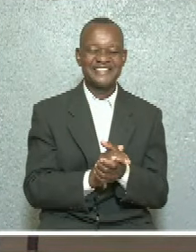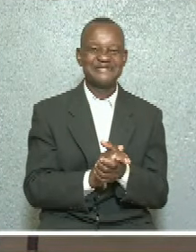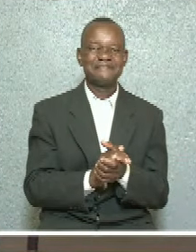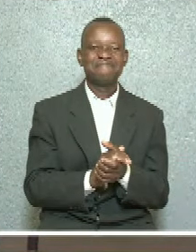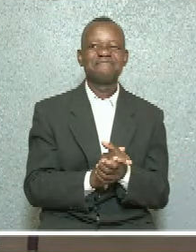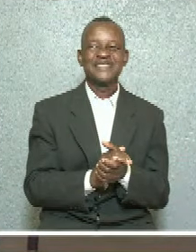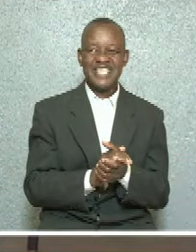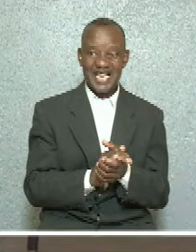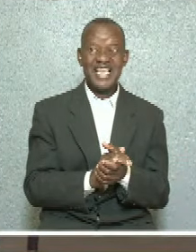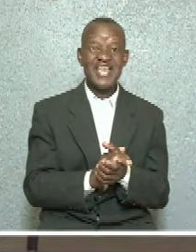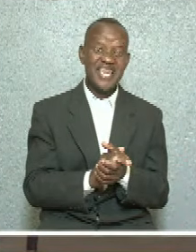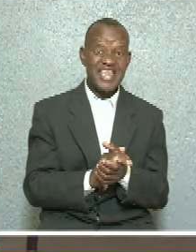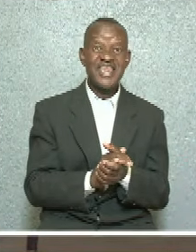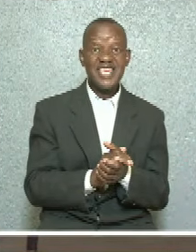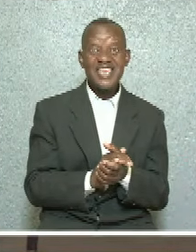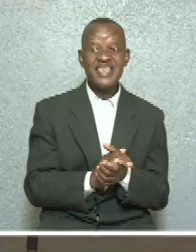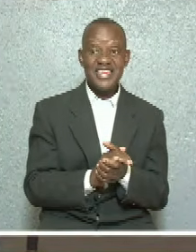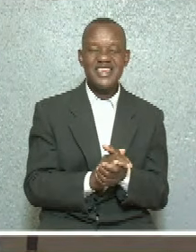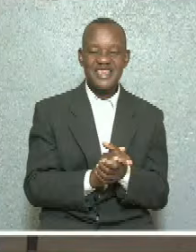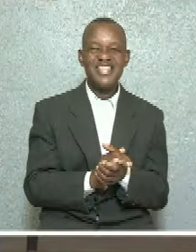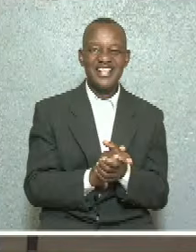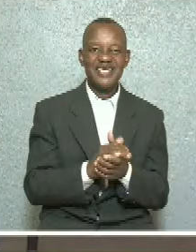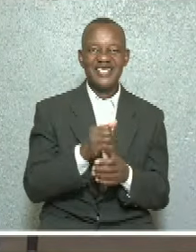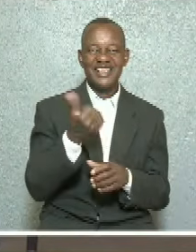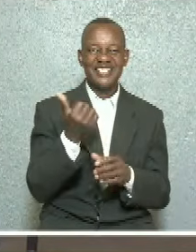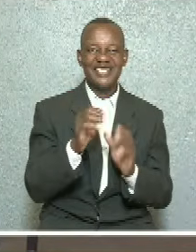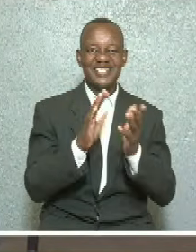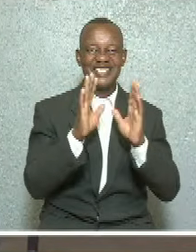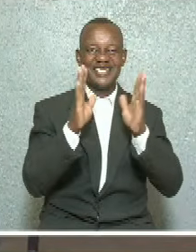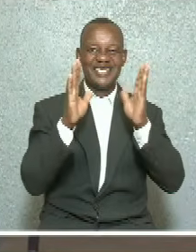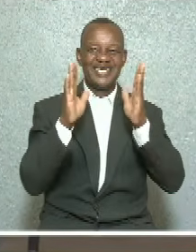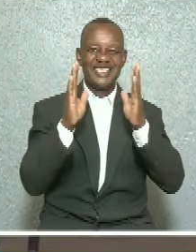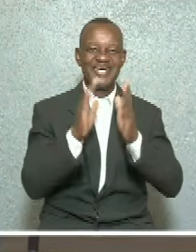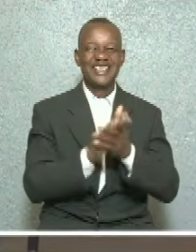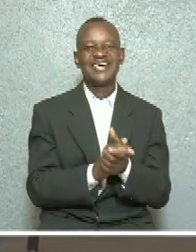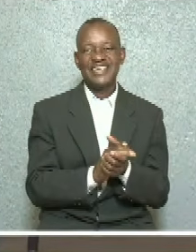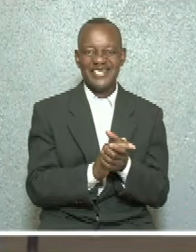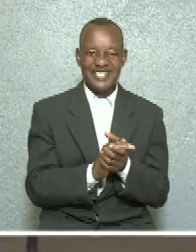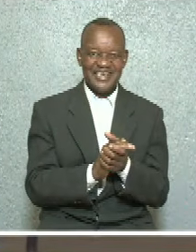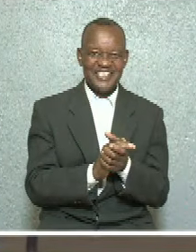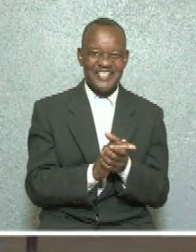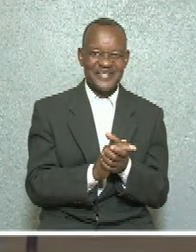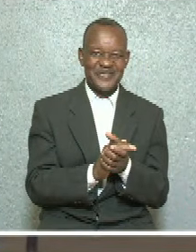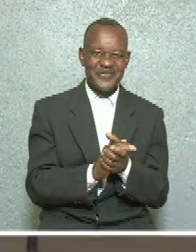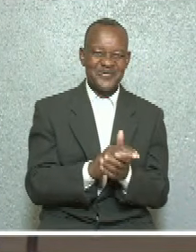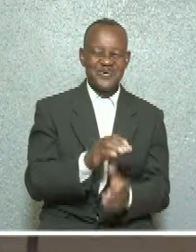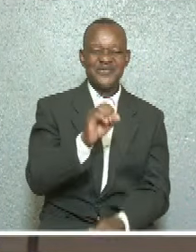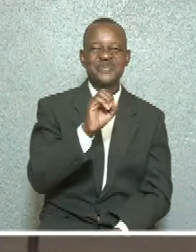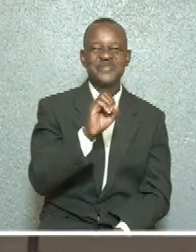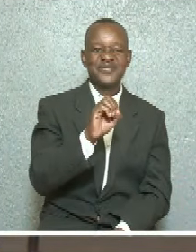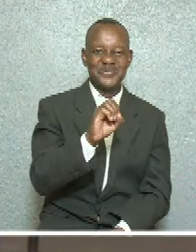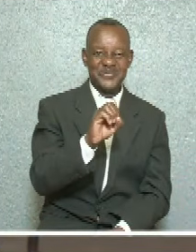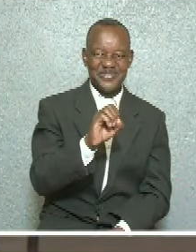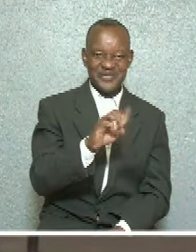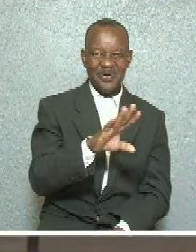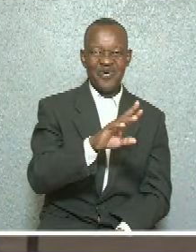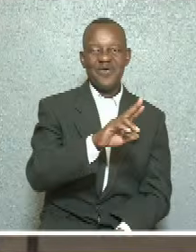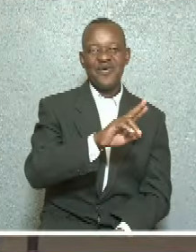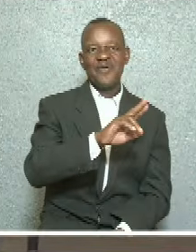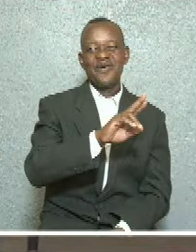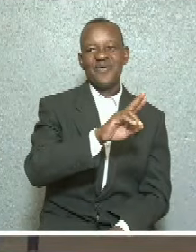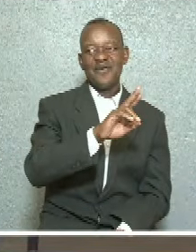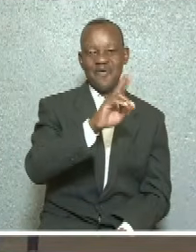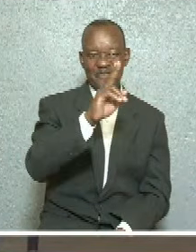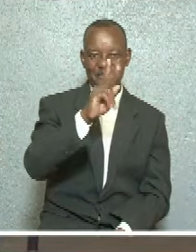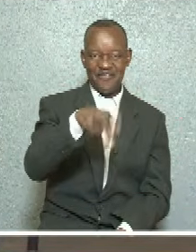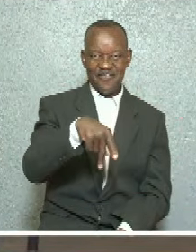Okay, please, ladies and gentlemen, another round of applause for Sophia. A louder round of applause.